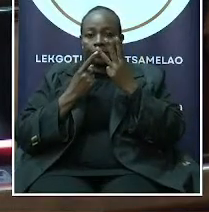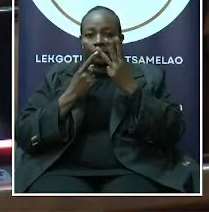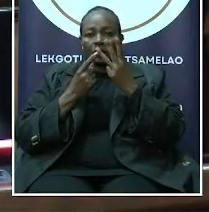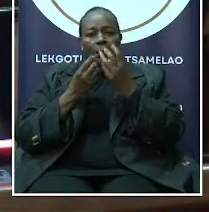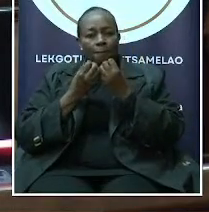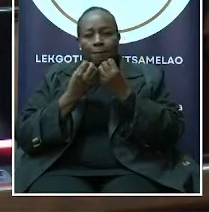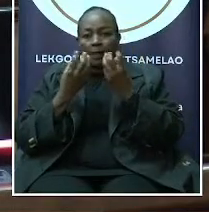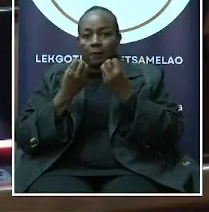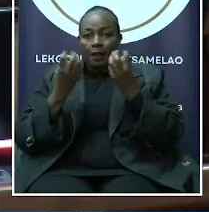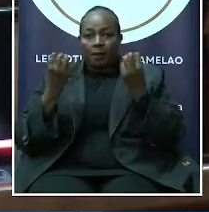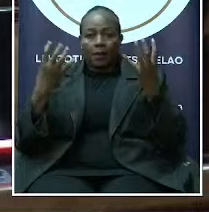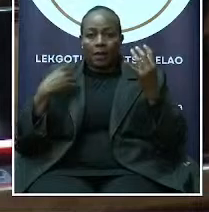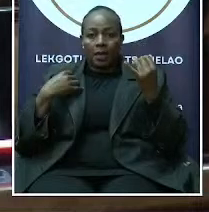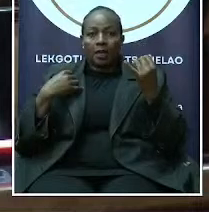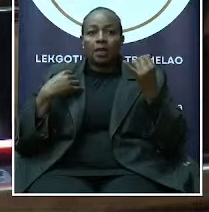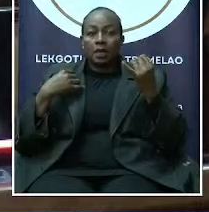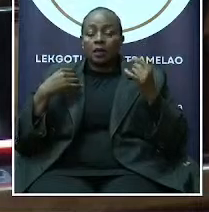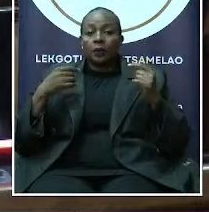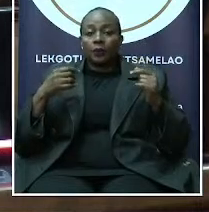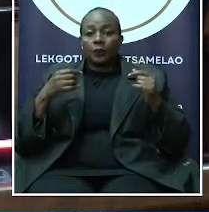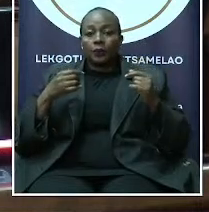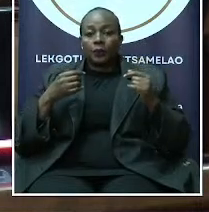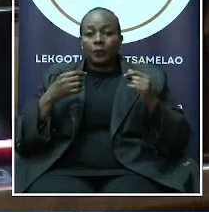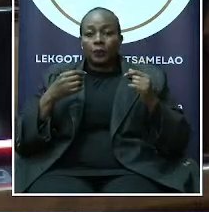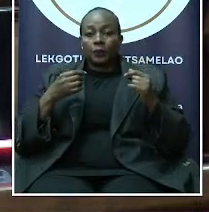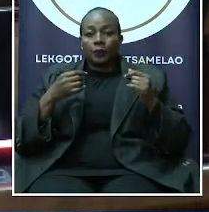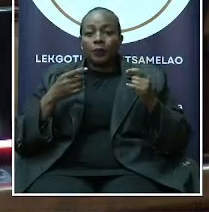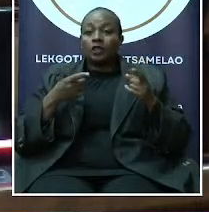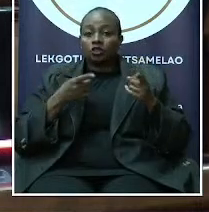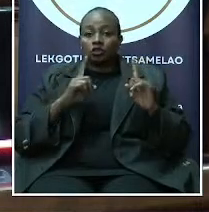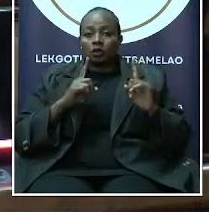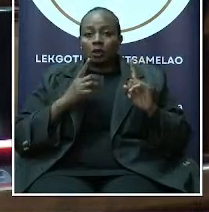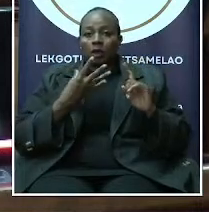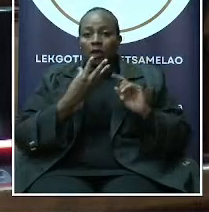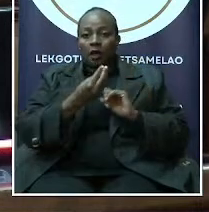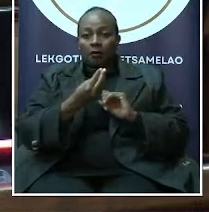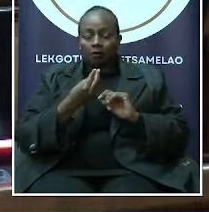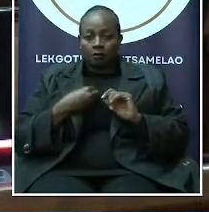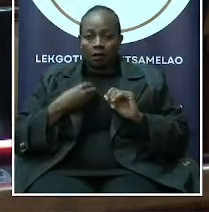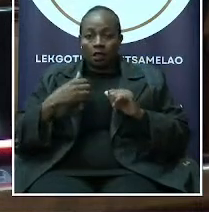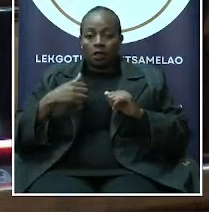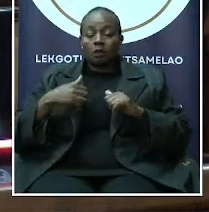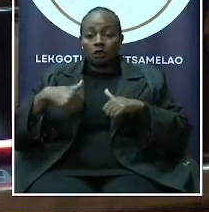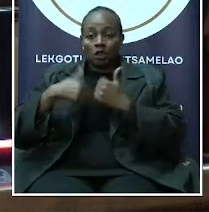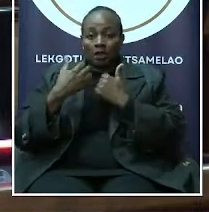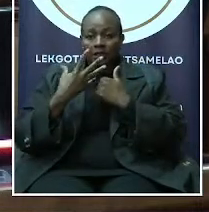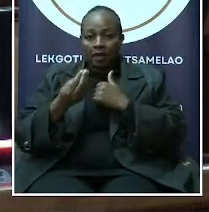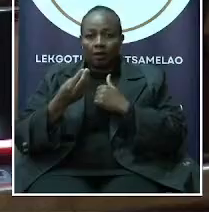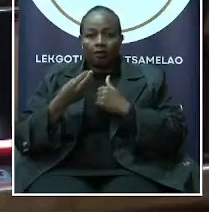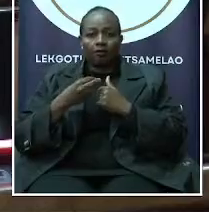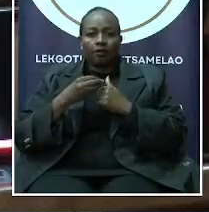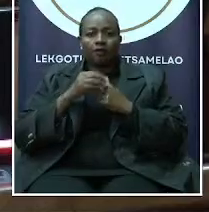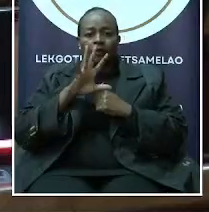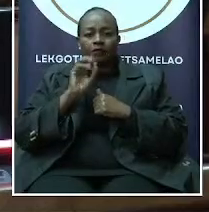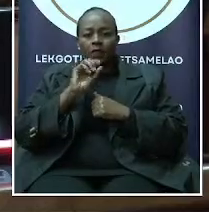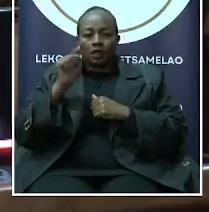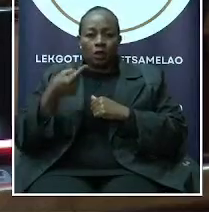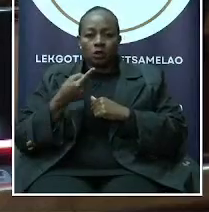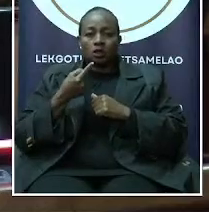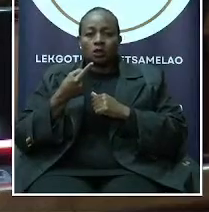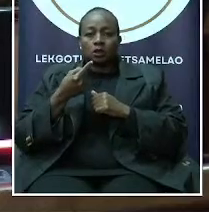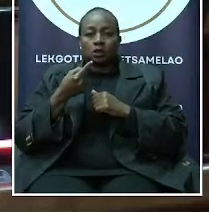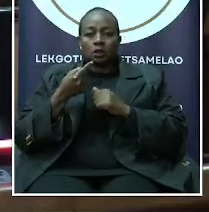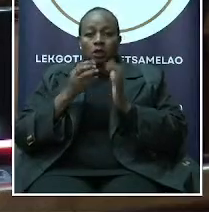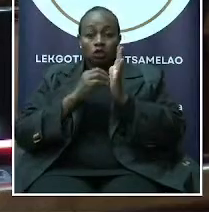many others facing an estimated shortfall of over 50,000 student beds. Many students are